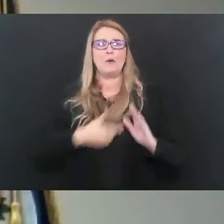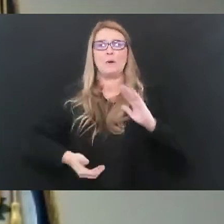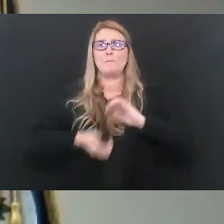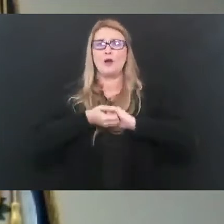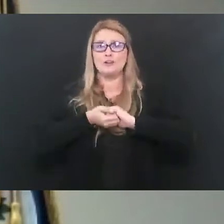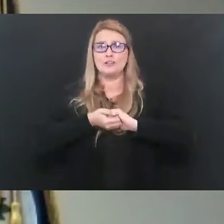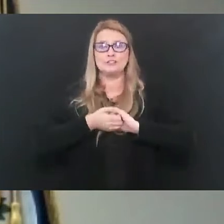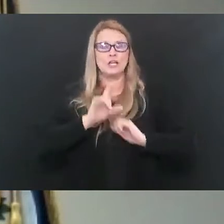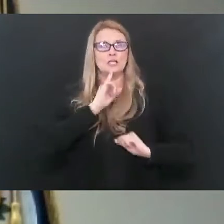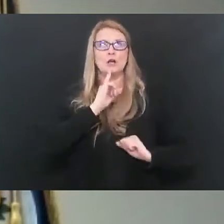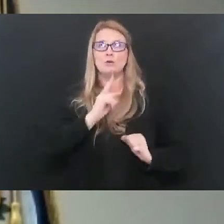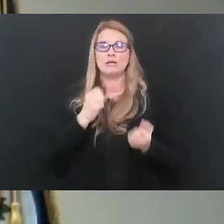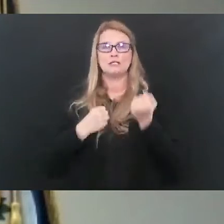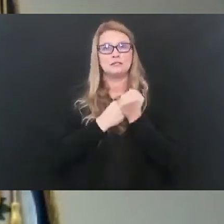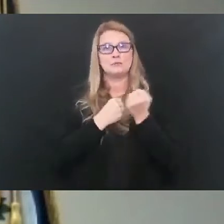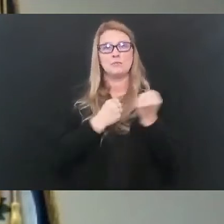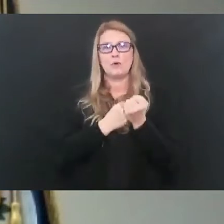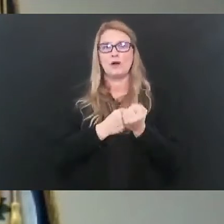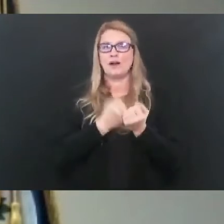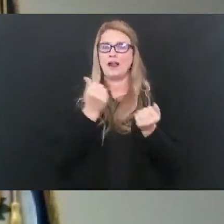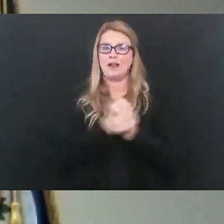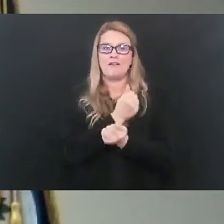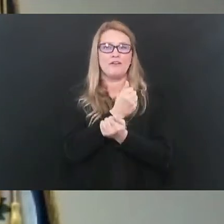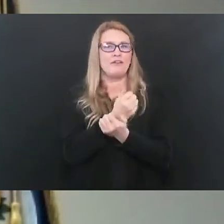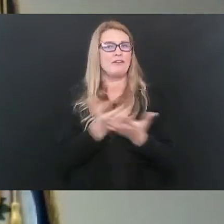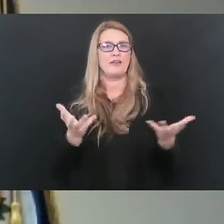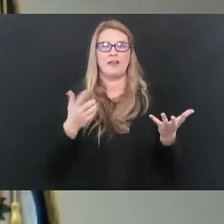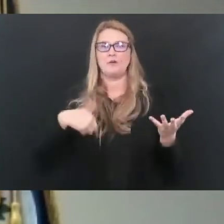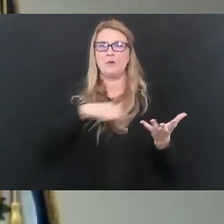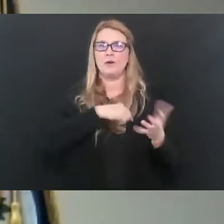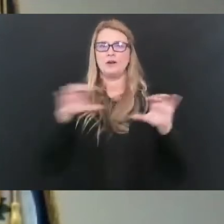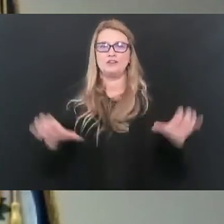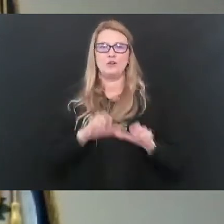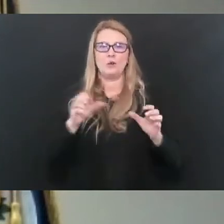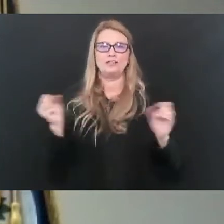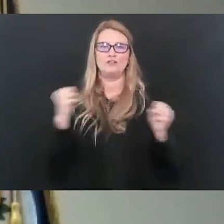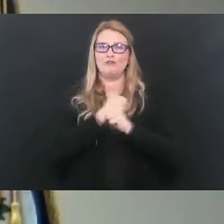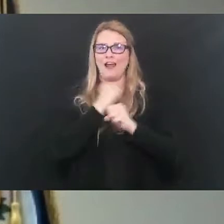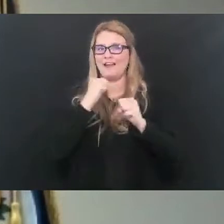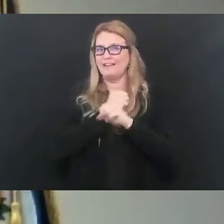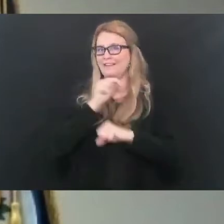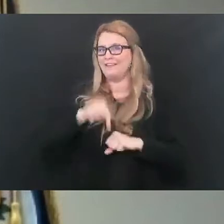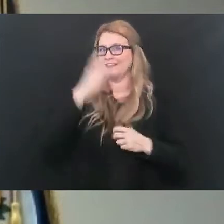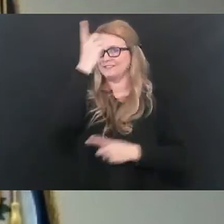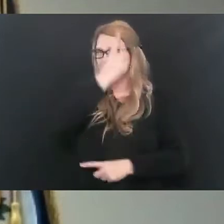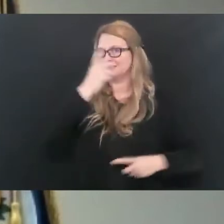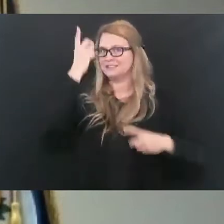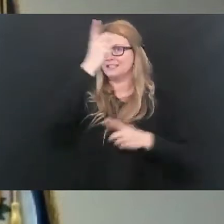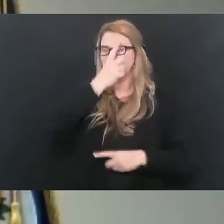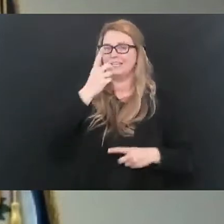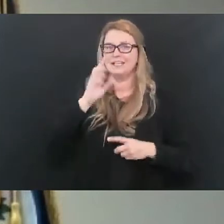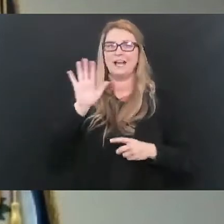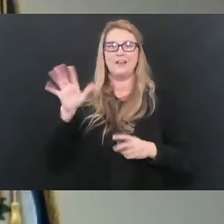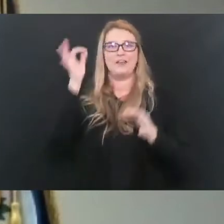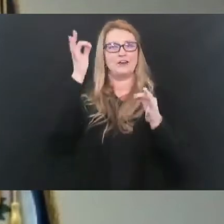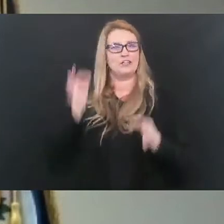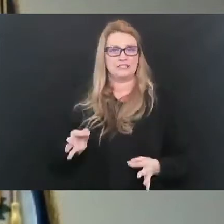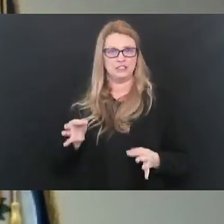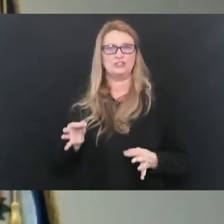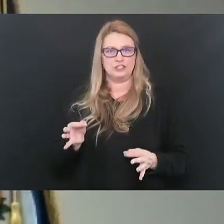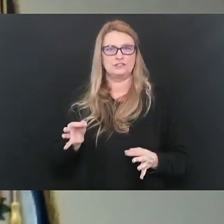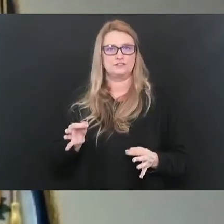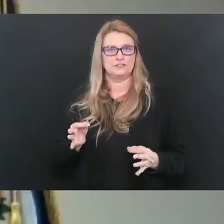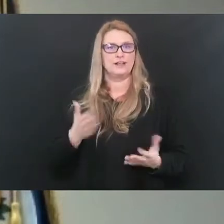really kept us on the forefront of this disease and allowed us to make decisions proactive rather than react to